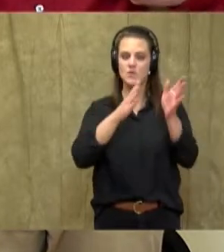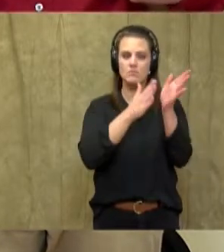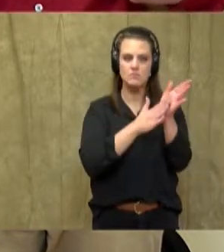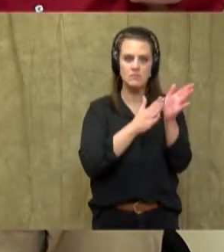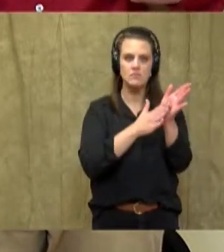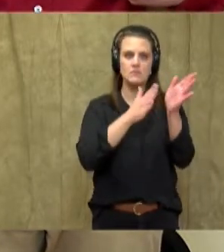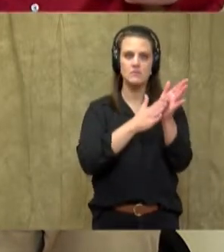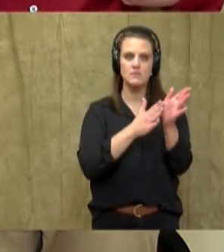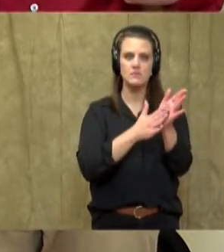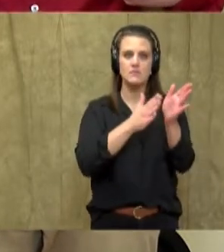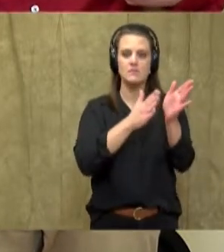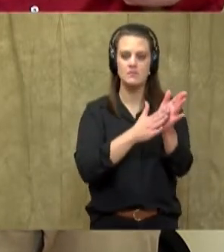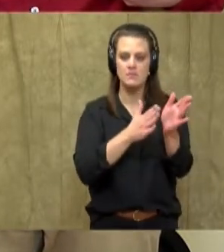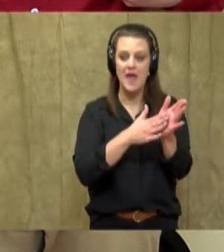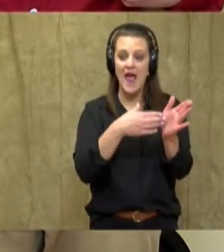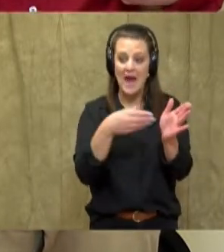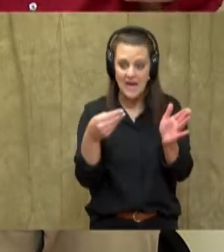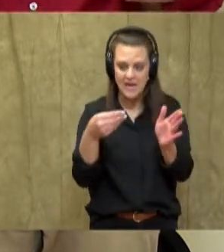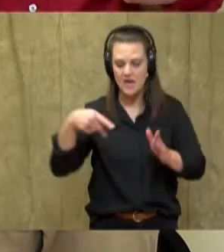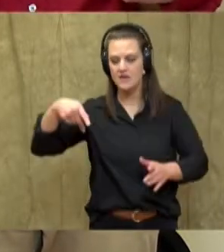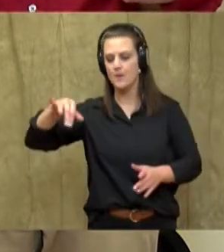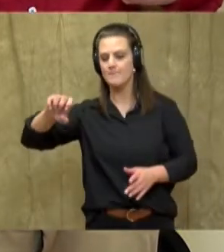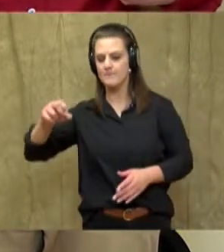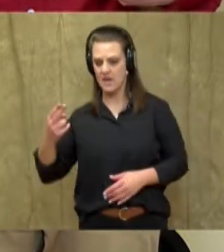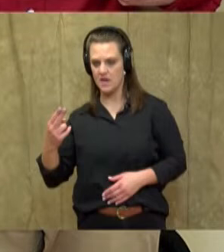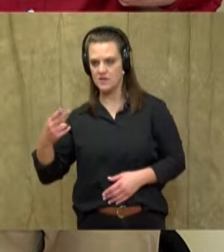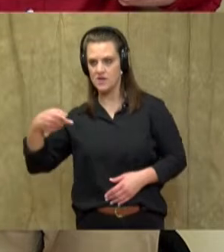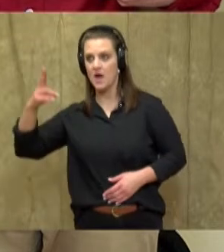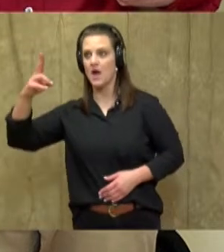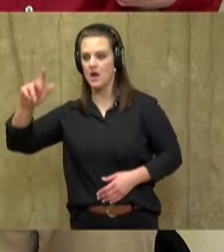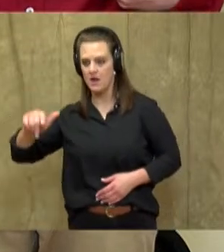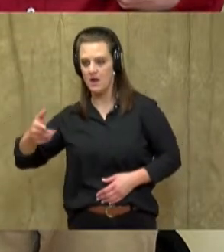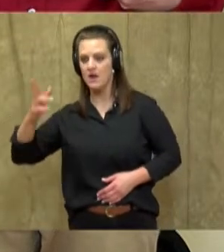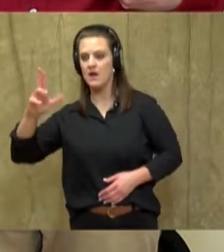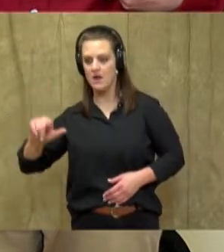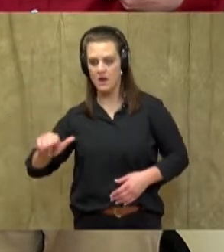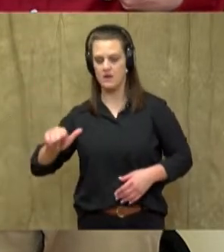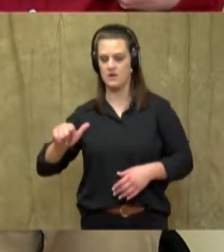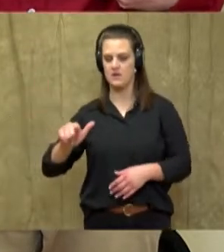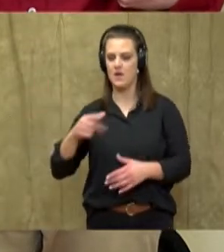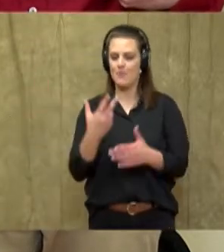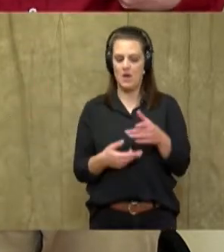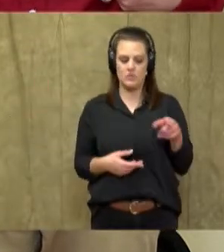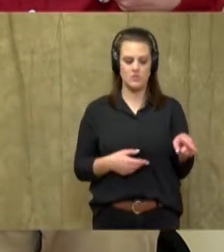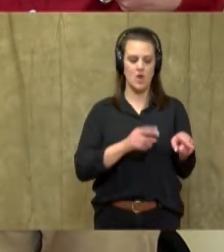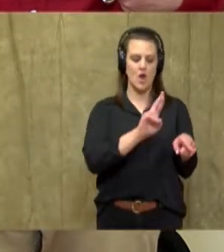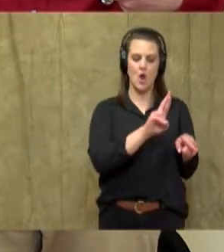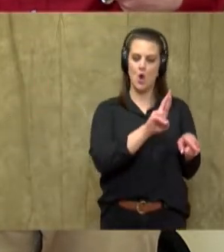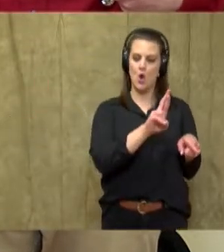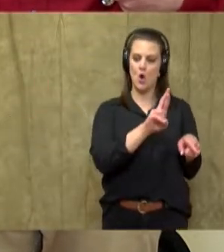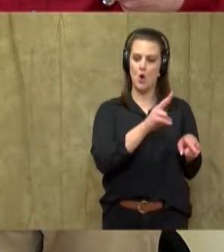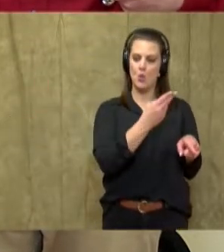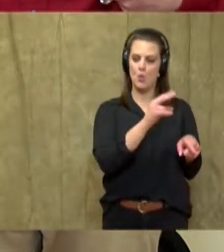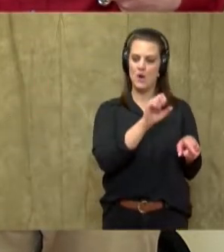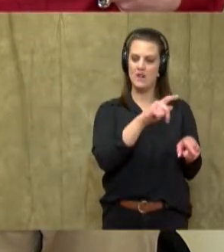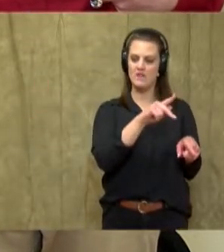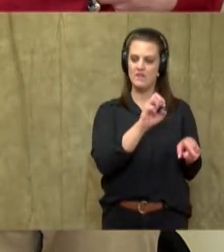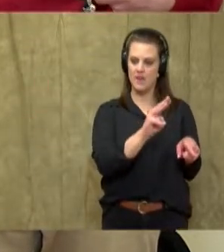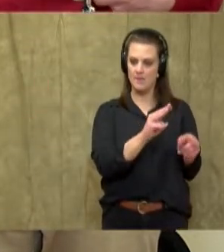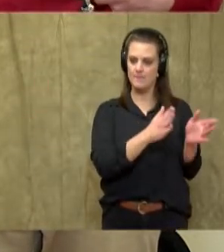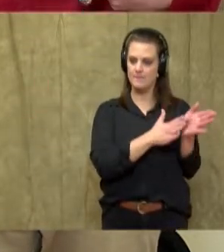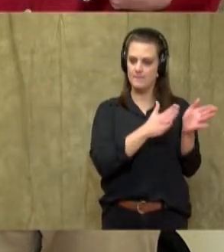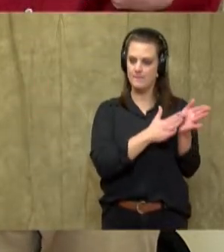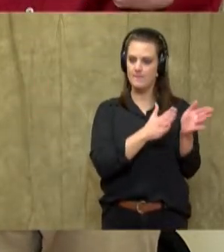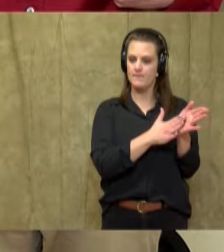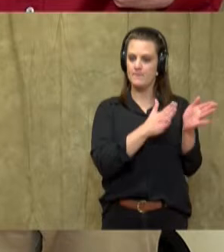have to have both of those musical elements to have a melody, both rhythm which we've been talking about for the last 2